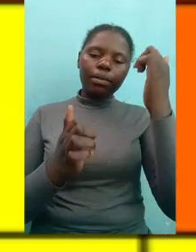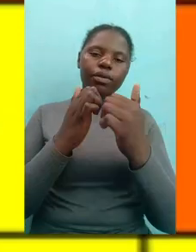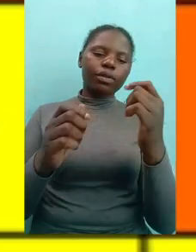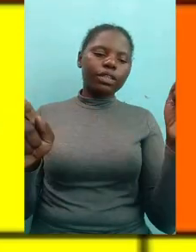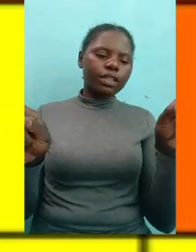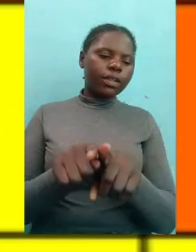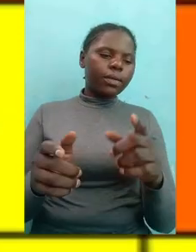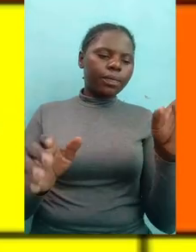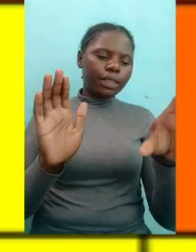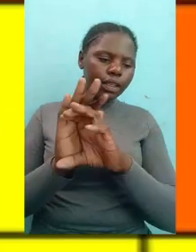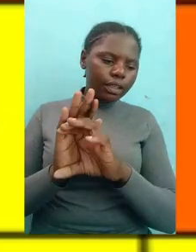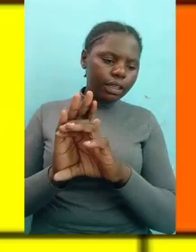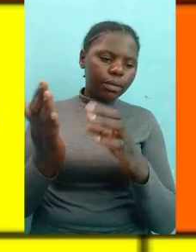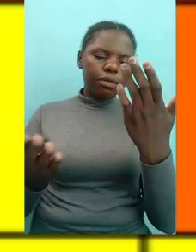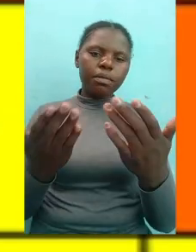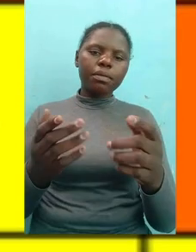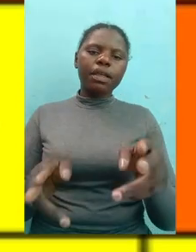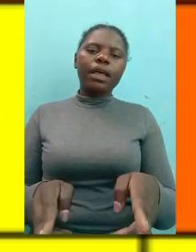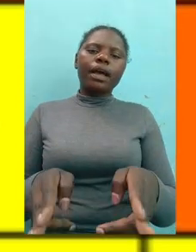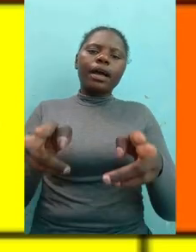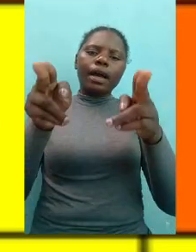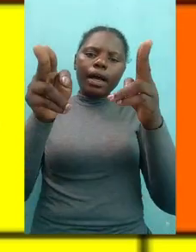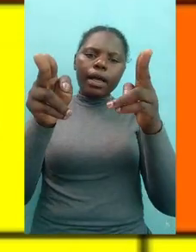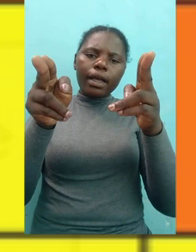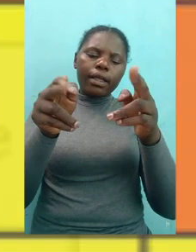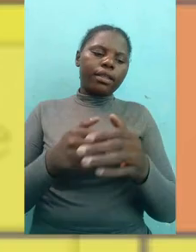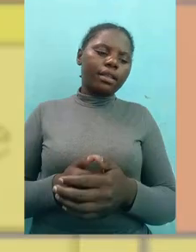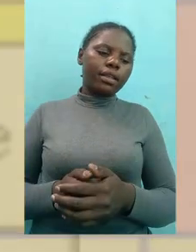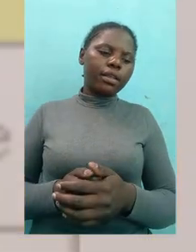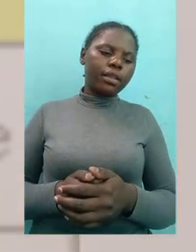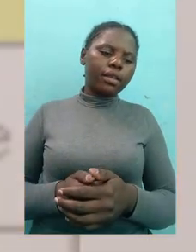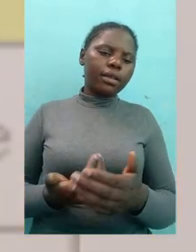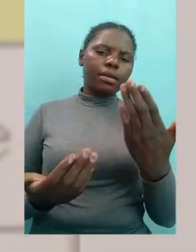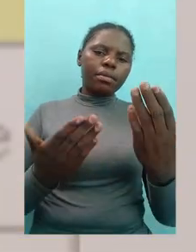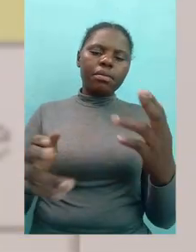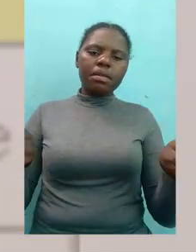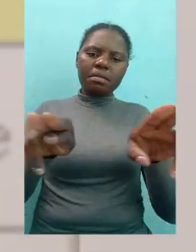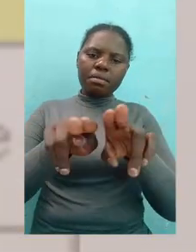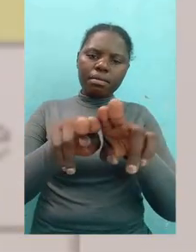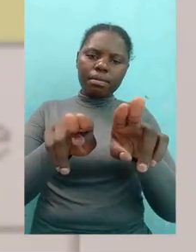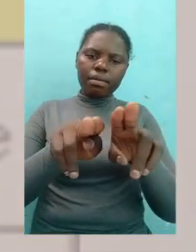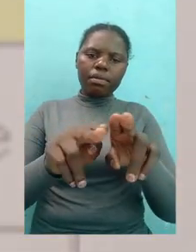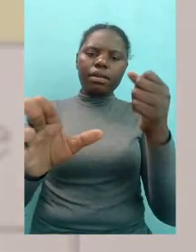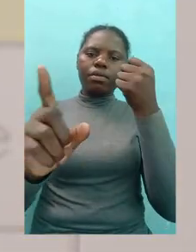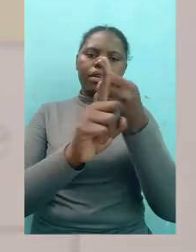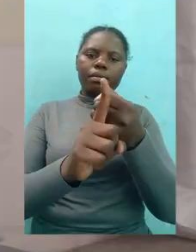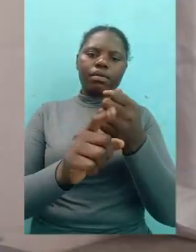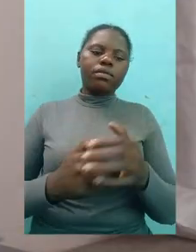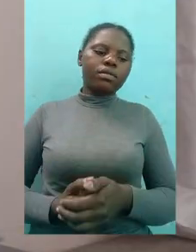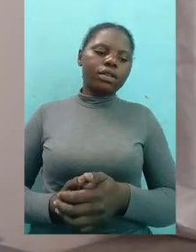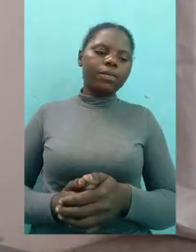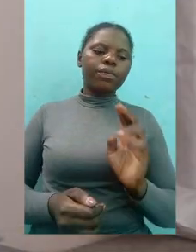if you should take the top box here, even if it's a high likelihood, if it's going to have a minimal impact, doesn't really